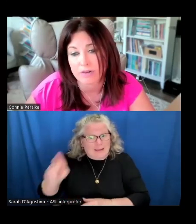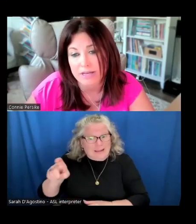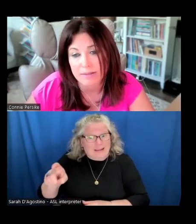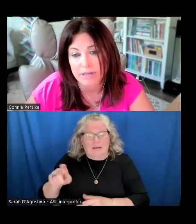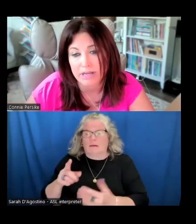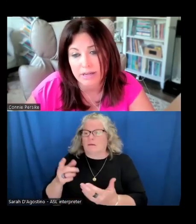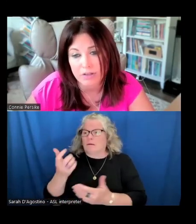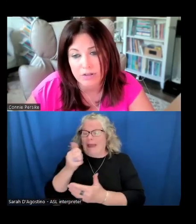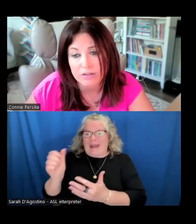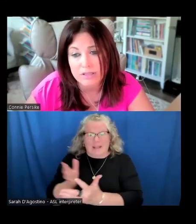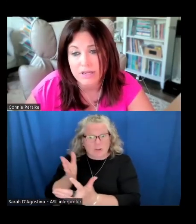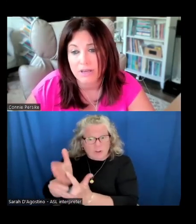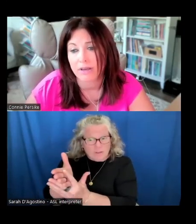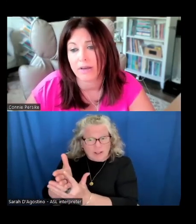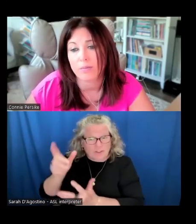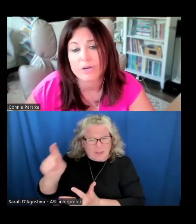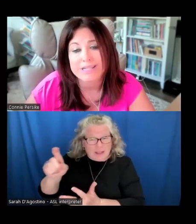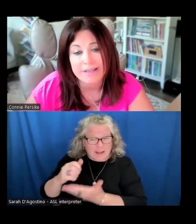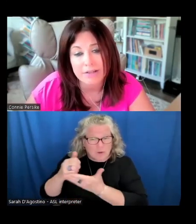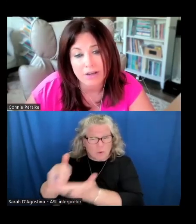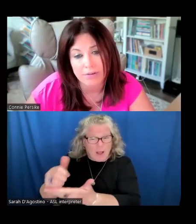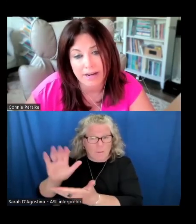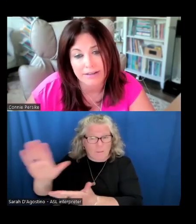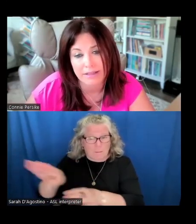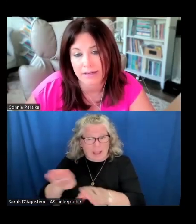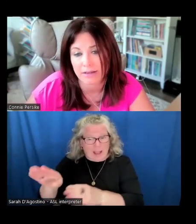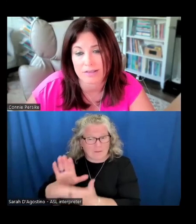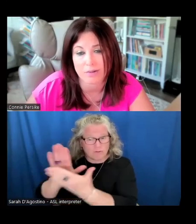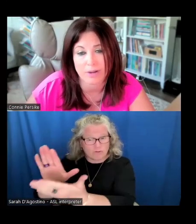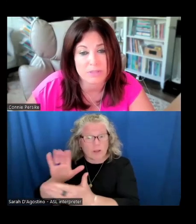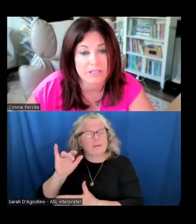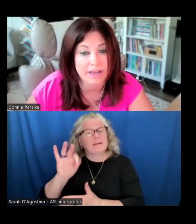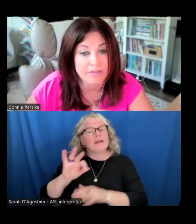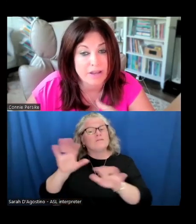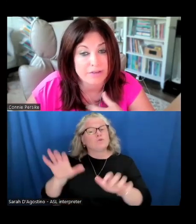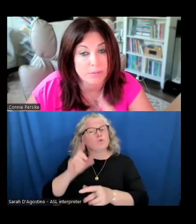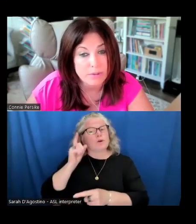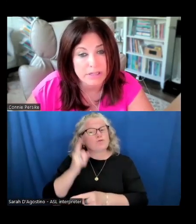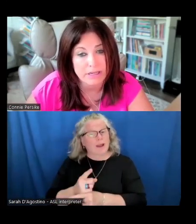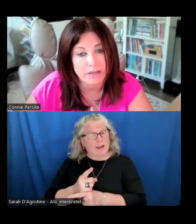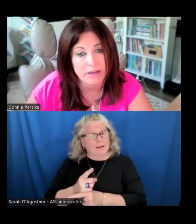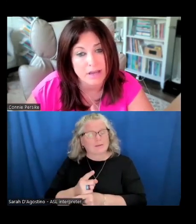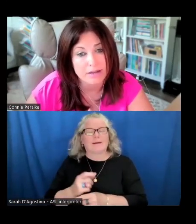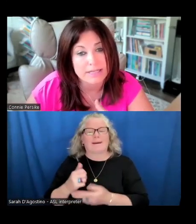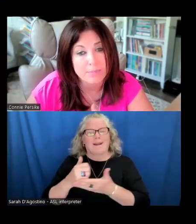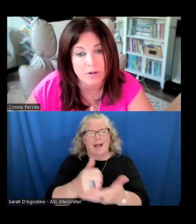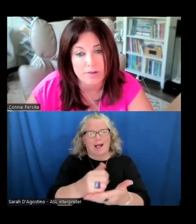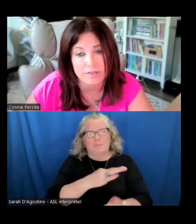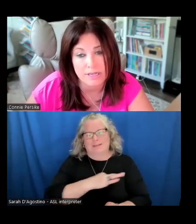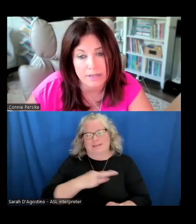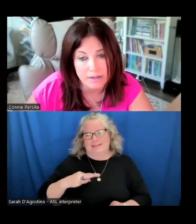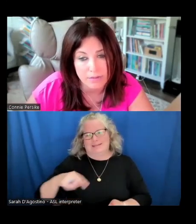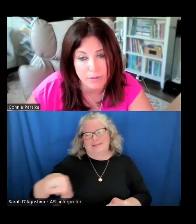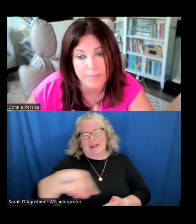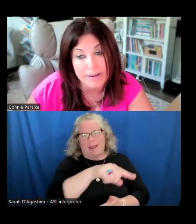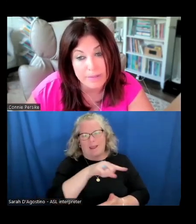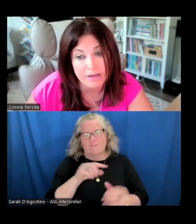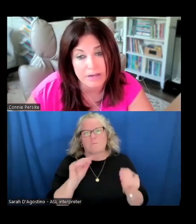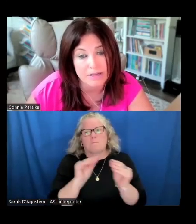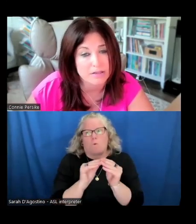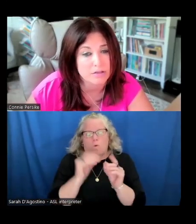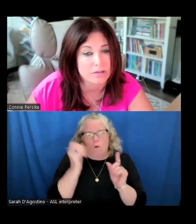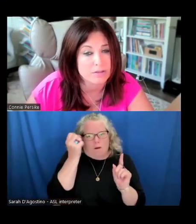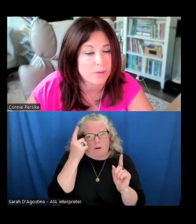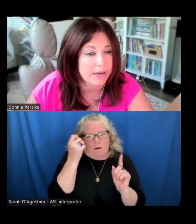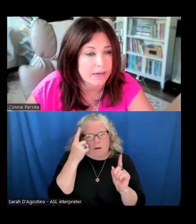help address the behaviors. When done correctly, it can also help staff have a deeper understanding of what might be